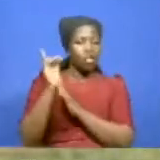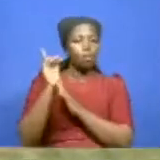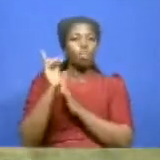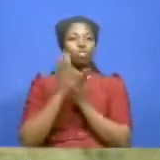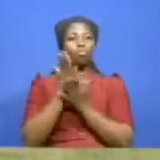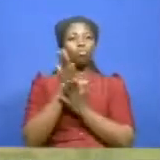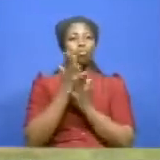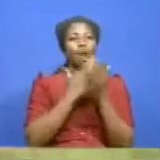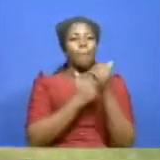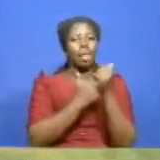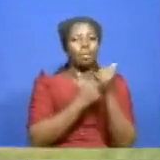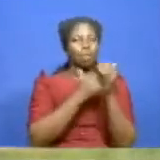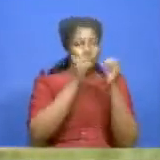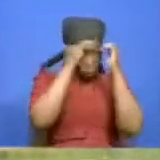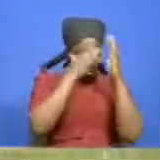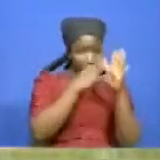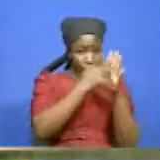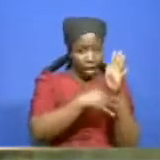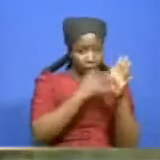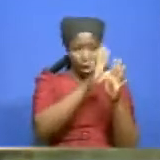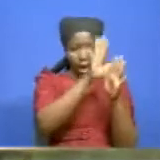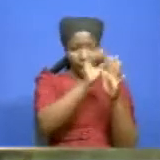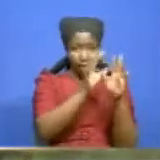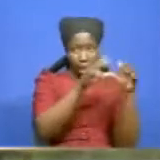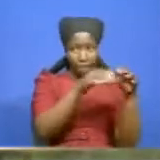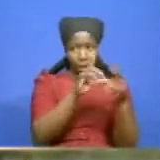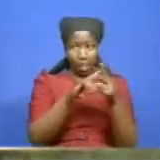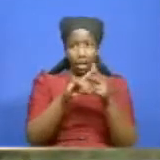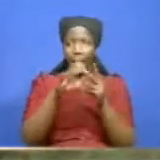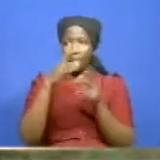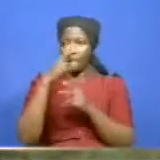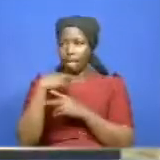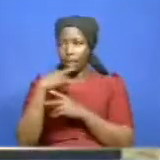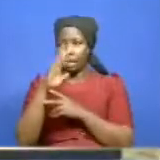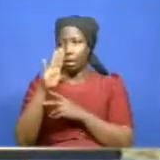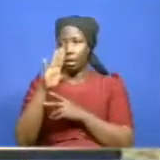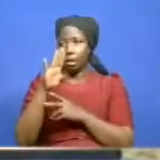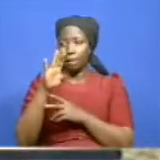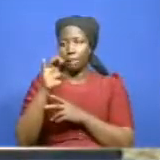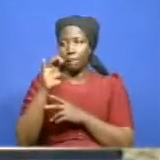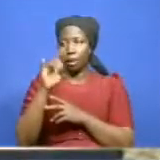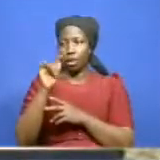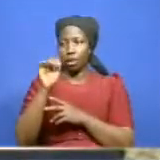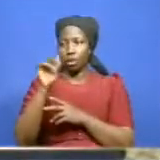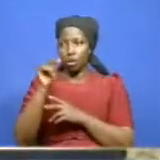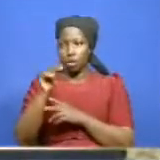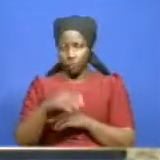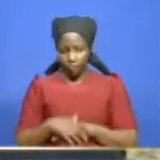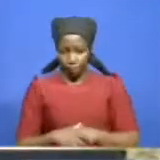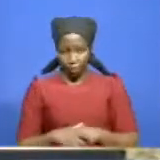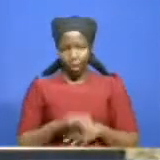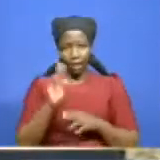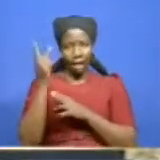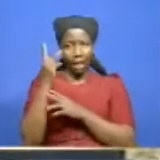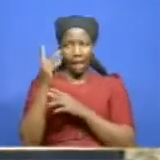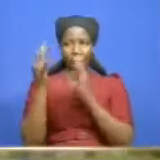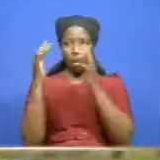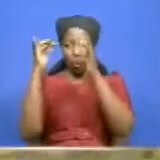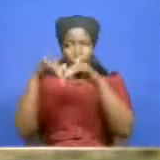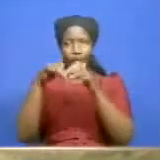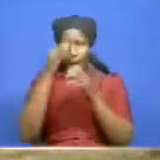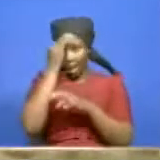Student Factory Africa Limited, Tracom and Red Beton, financiers Dutch EPC, Kenya Conference of Catholic